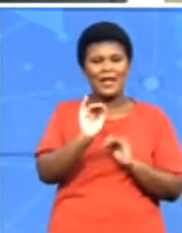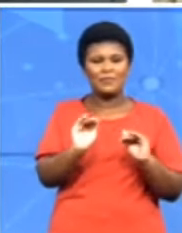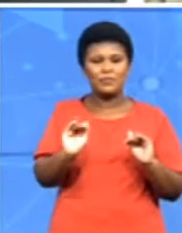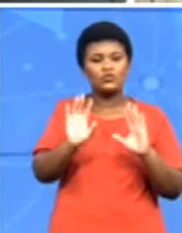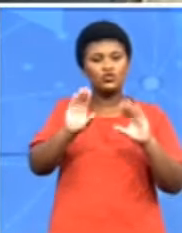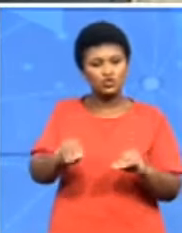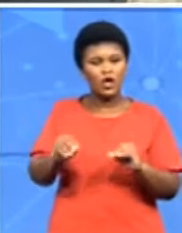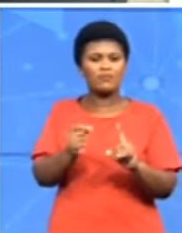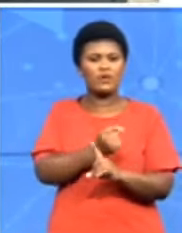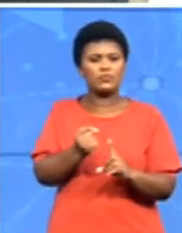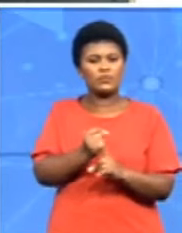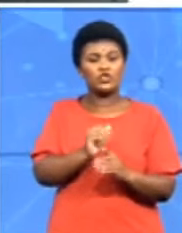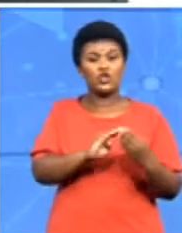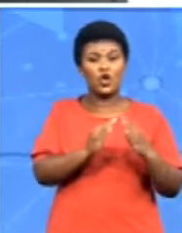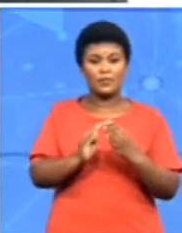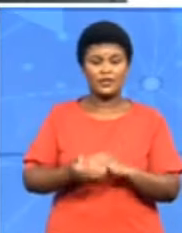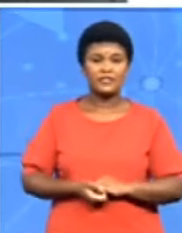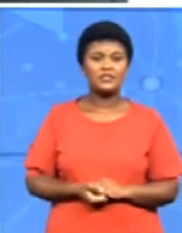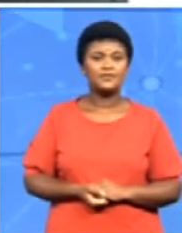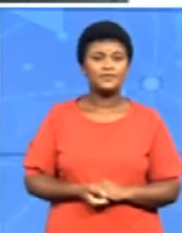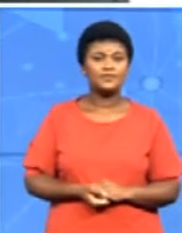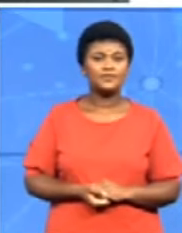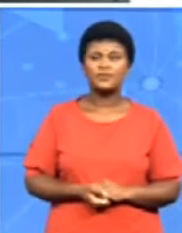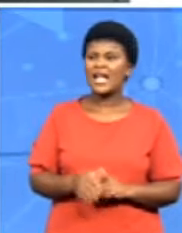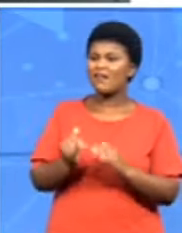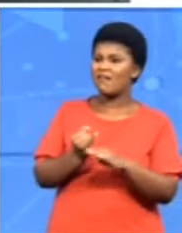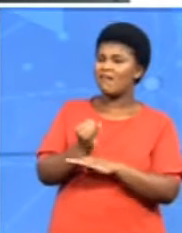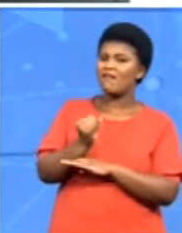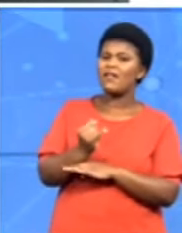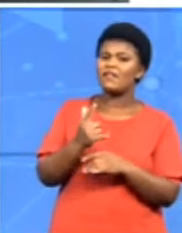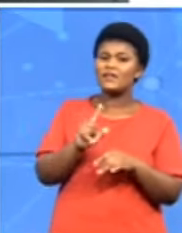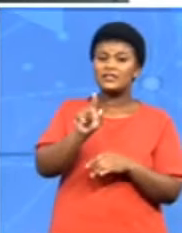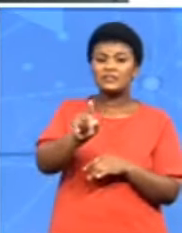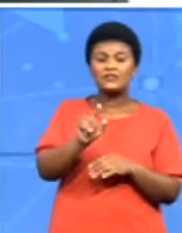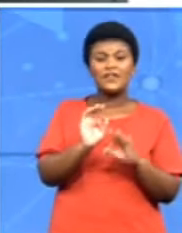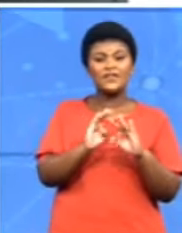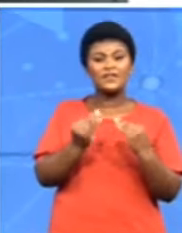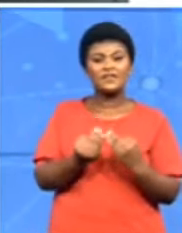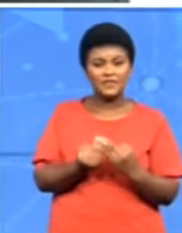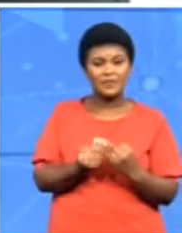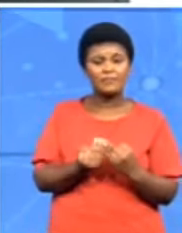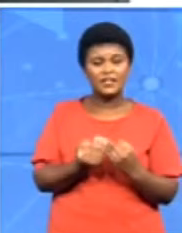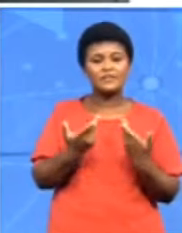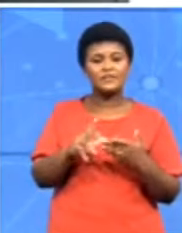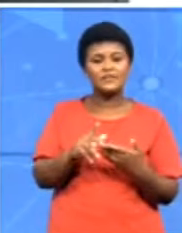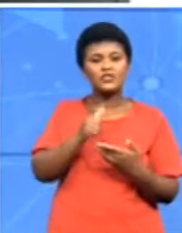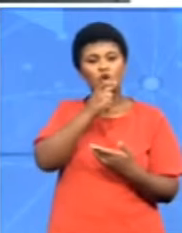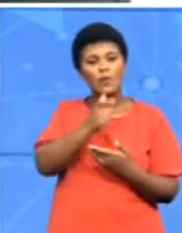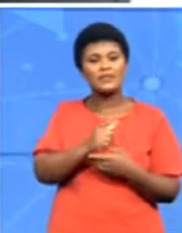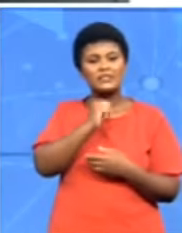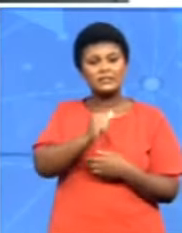mention earlier on that the family members mentioned that they were unable to